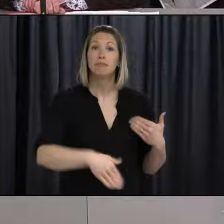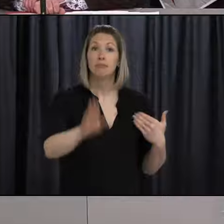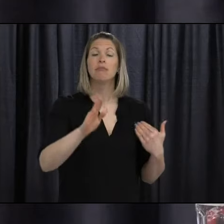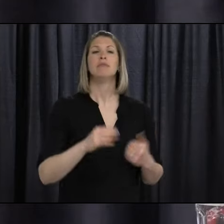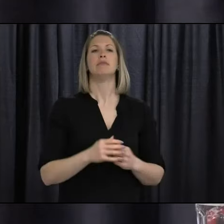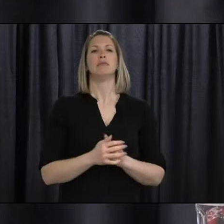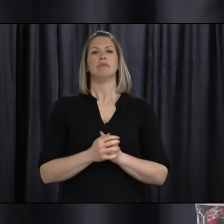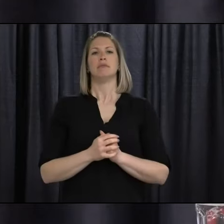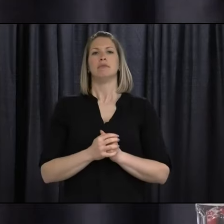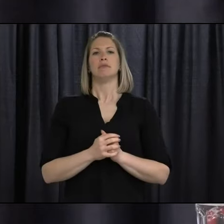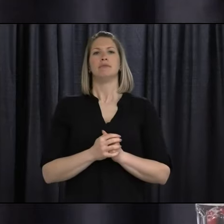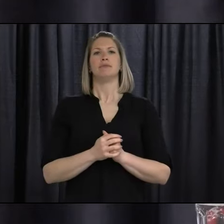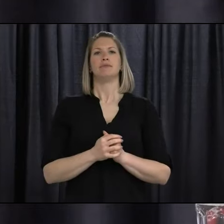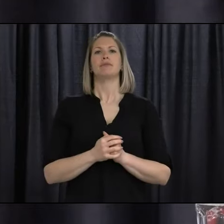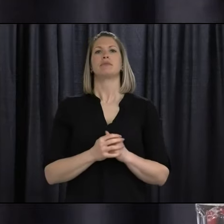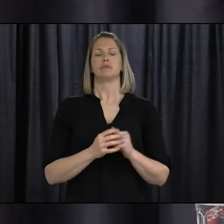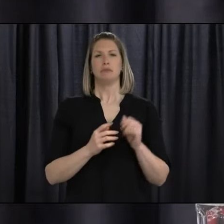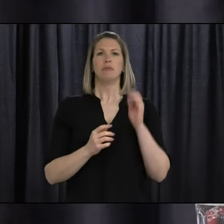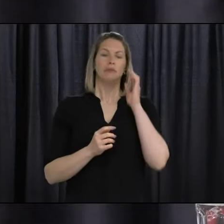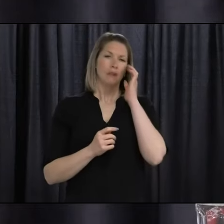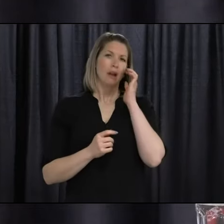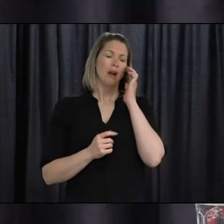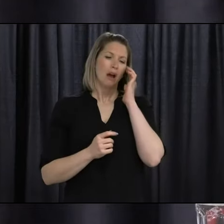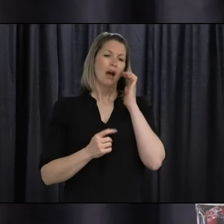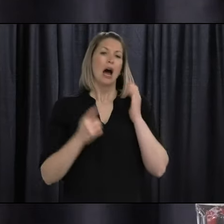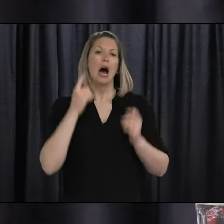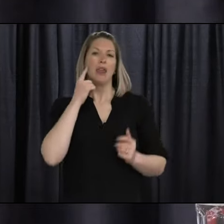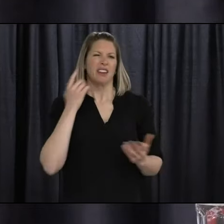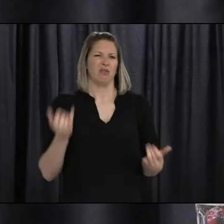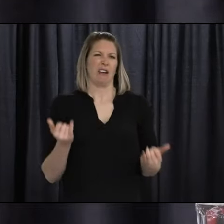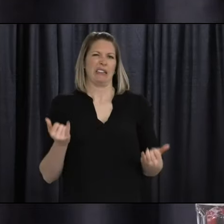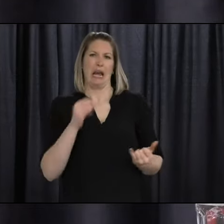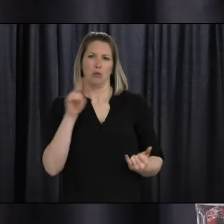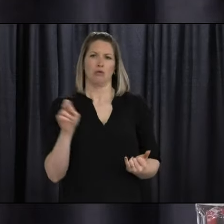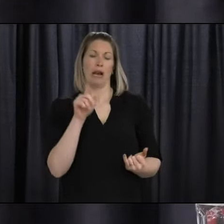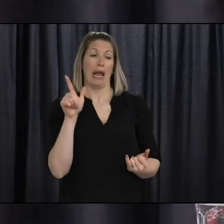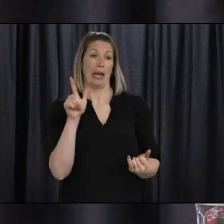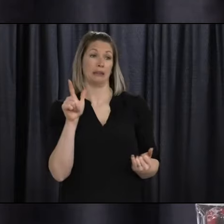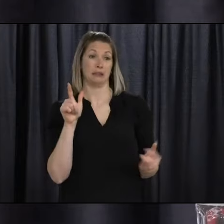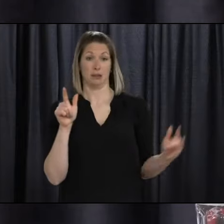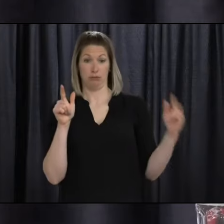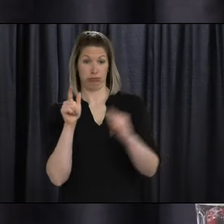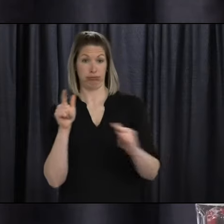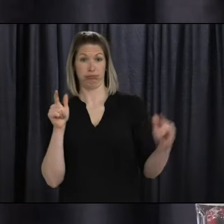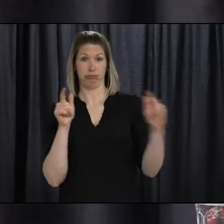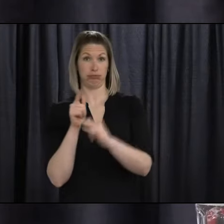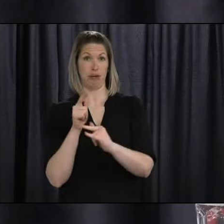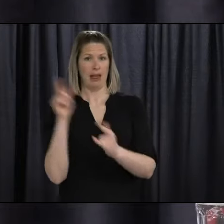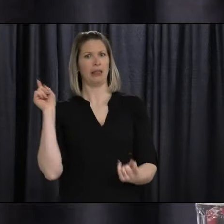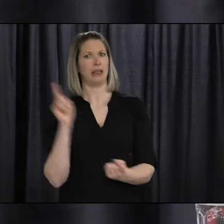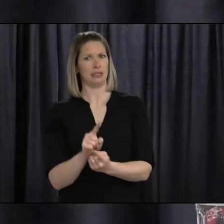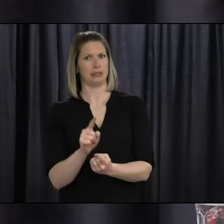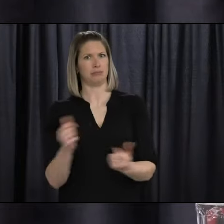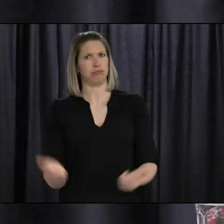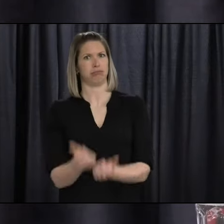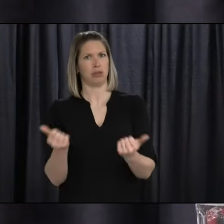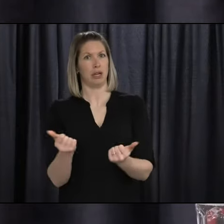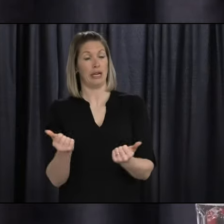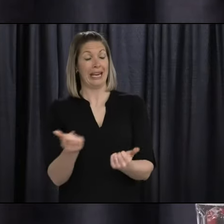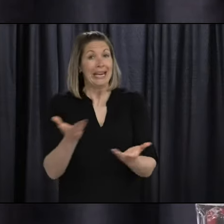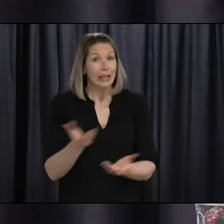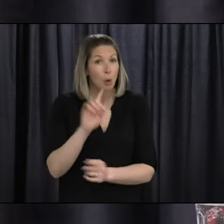view of travel by air, there's been a massive reduction already in travel simply in reaction to the reality